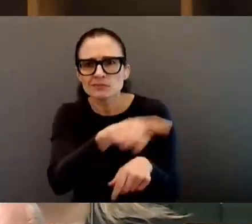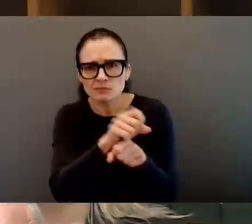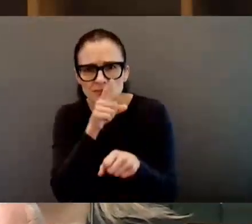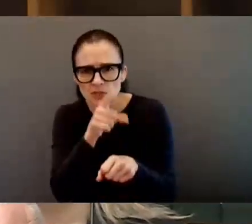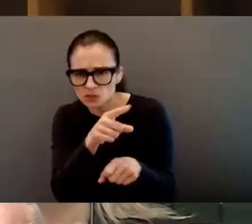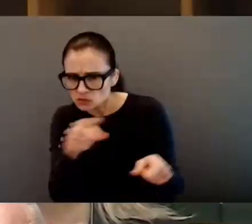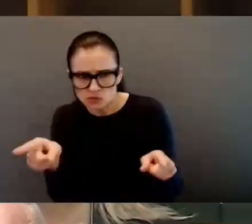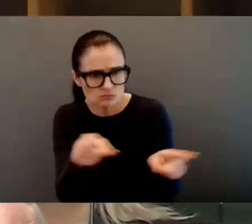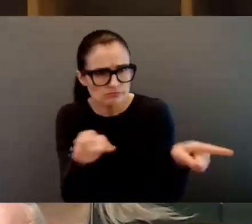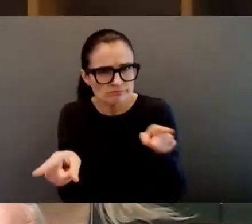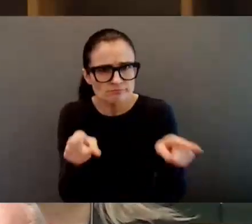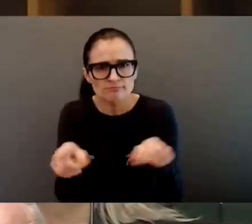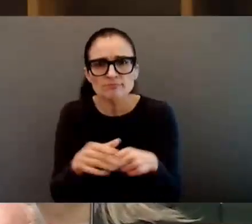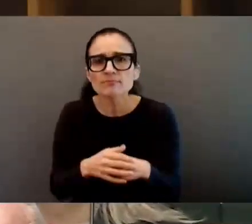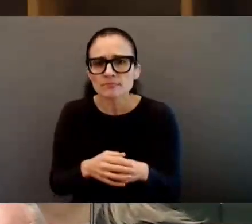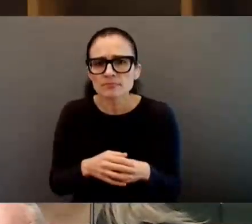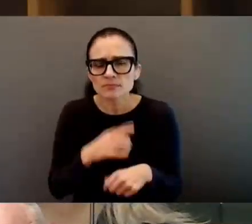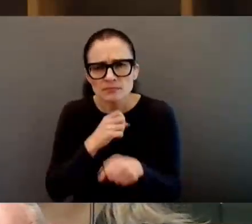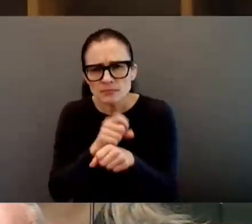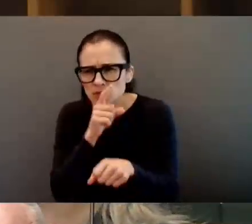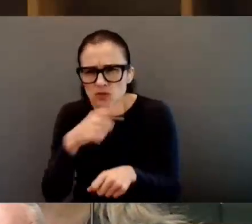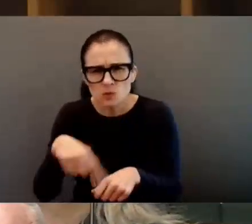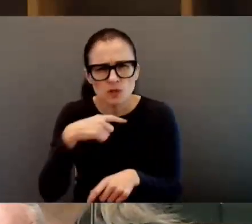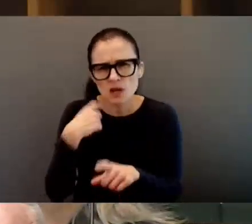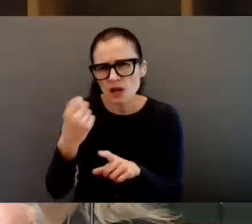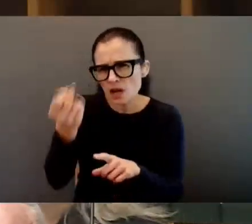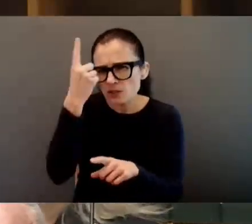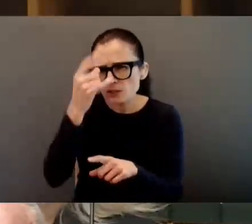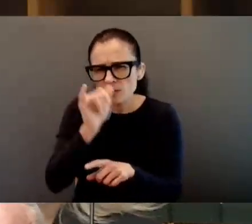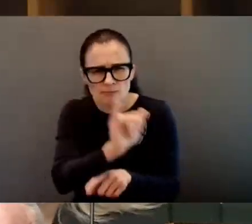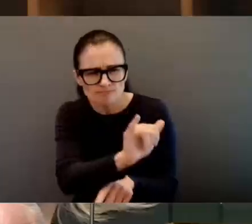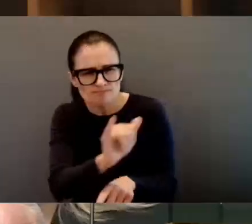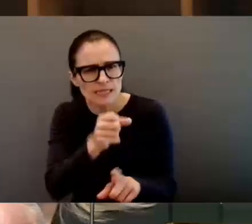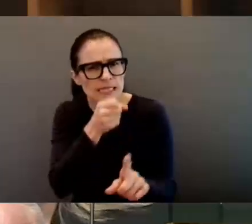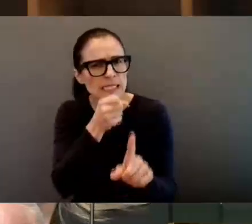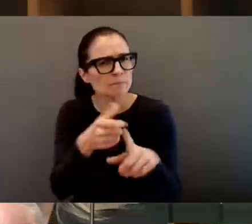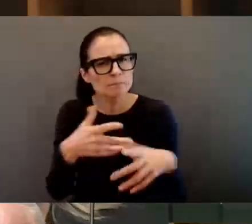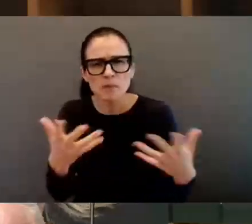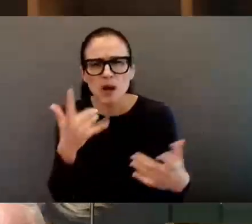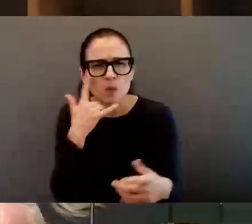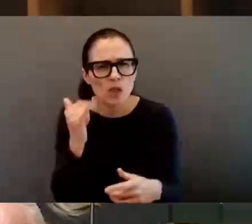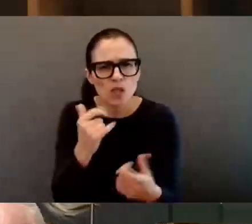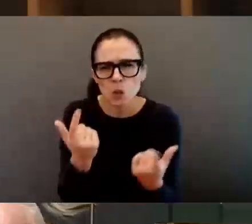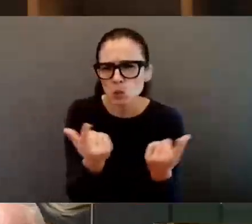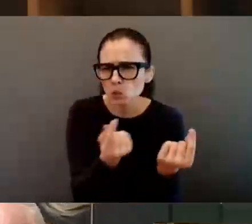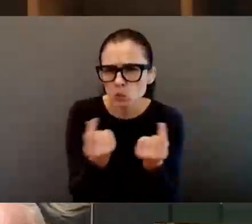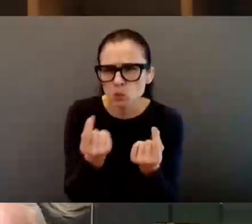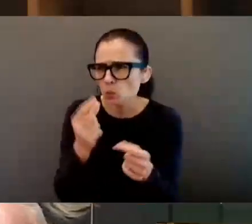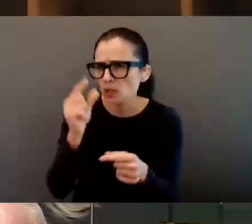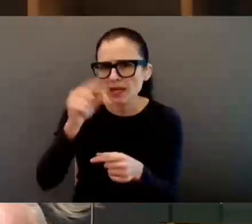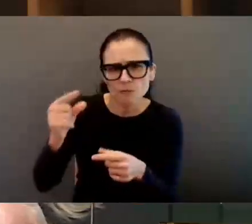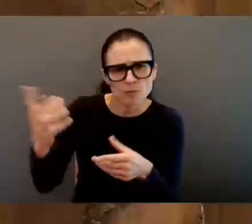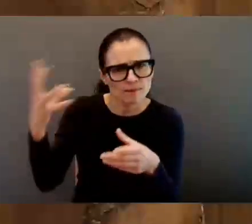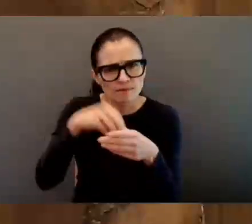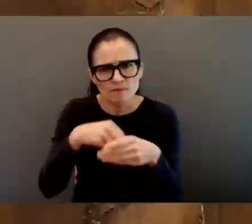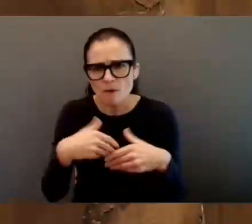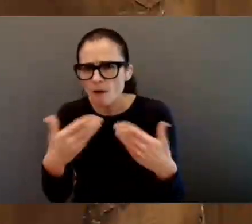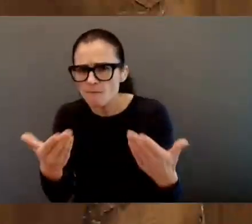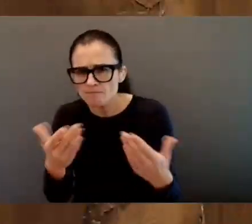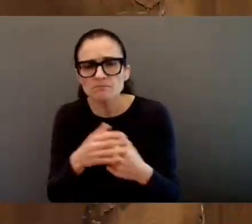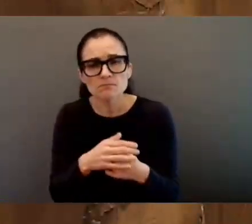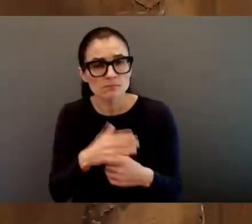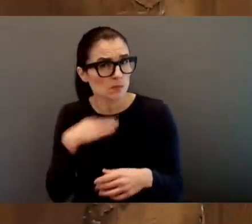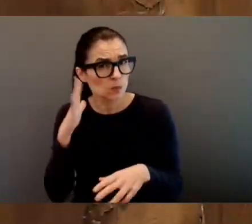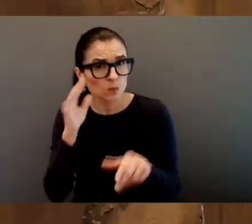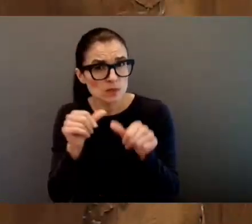also actively engaging in our appeal and a stay application on the matter. Thank you, Mr. Speaker. Leader of the